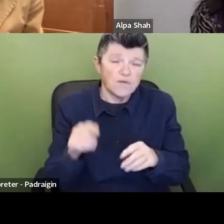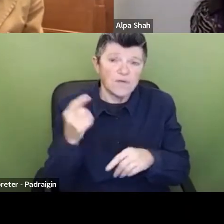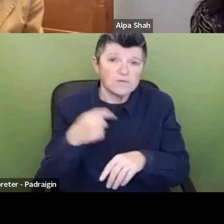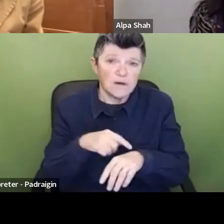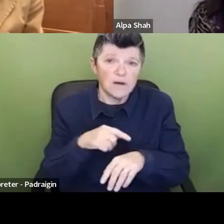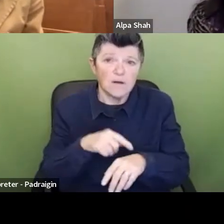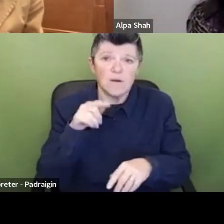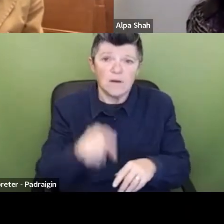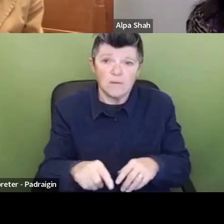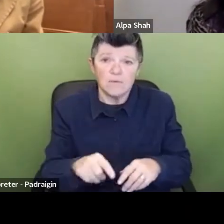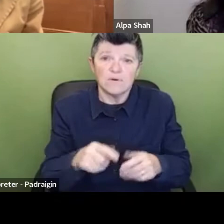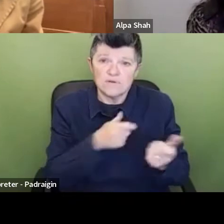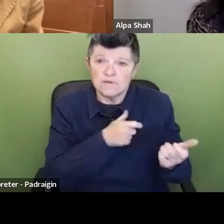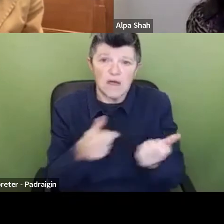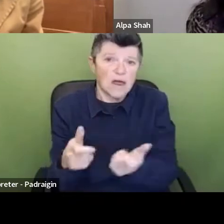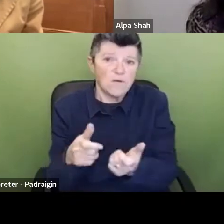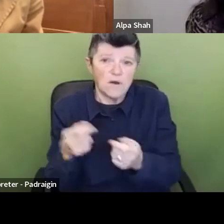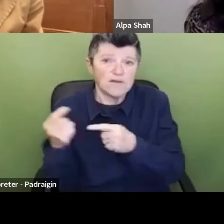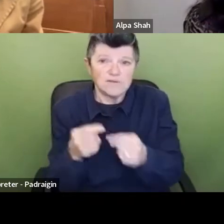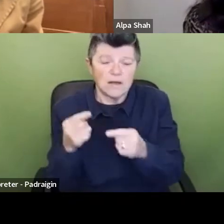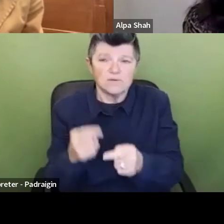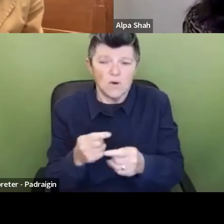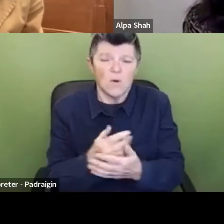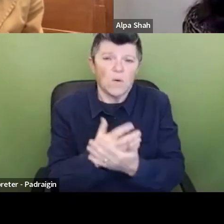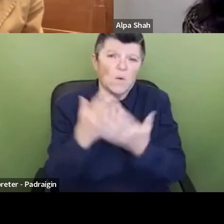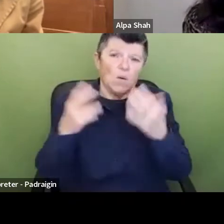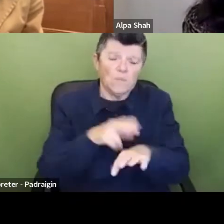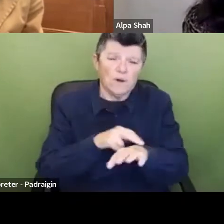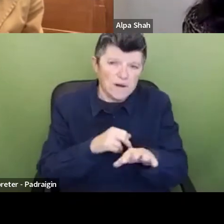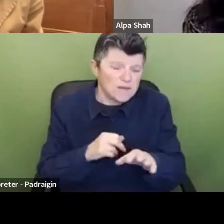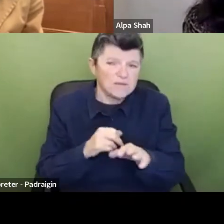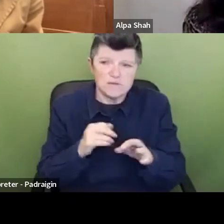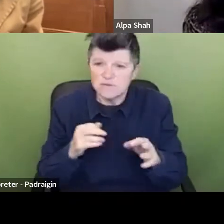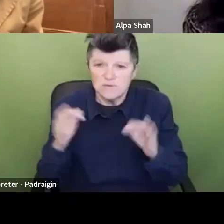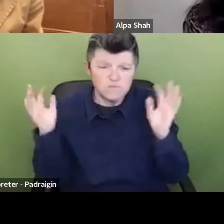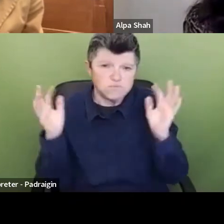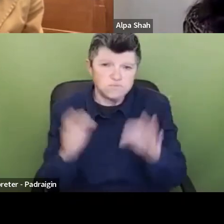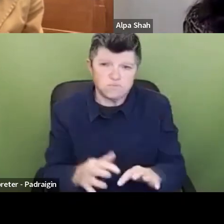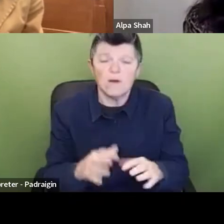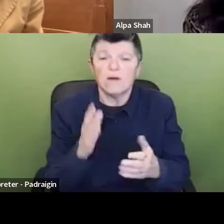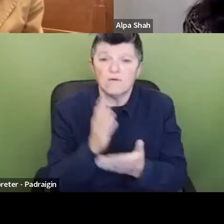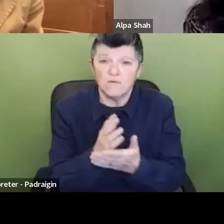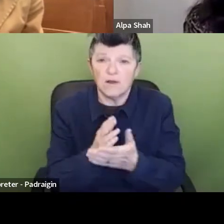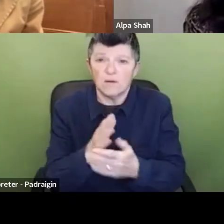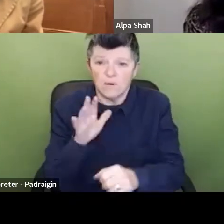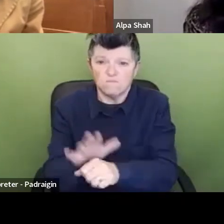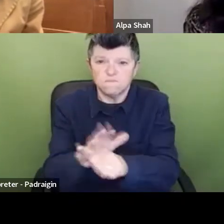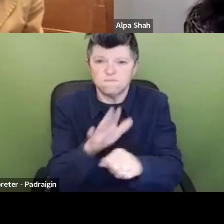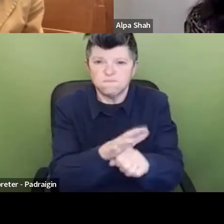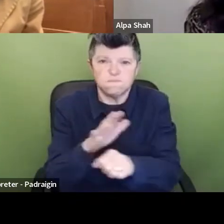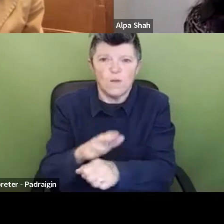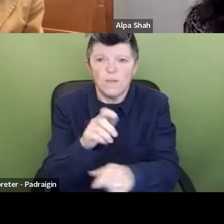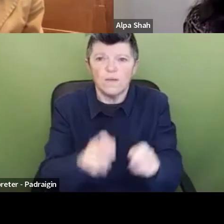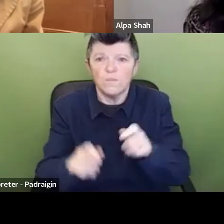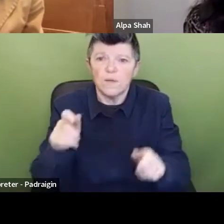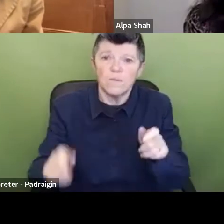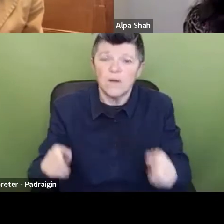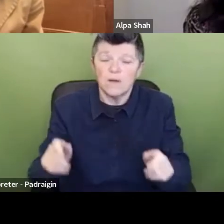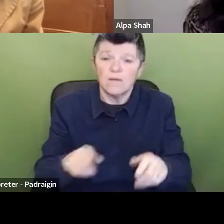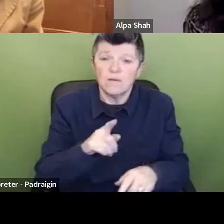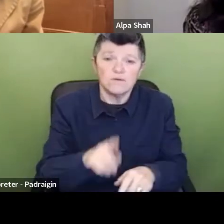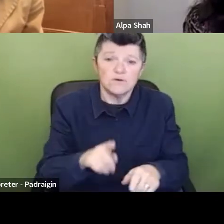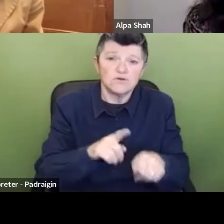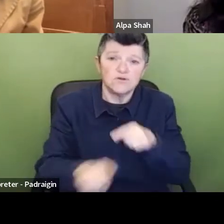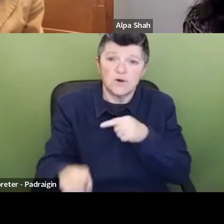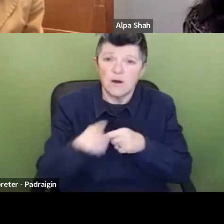was massive amounts of police on the streets. We're clamping down drastically on the people who were just trying to go about their day.